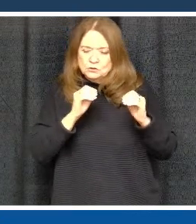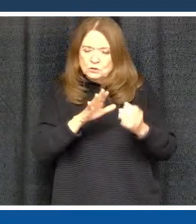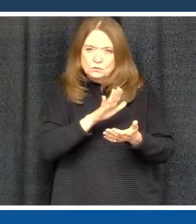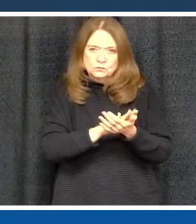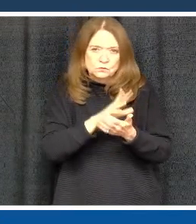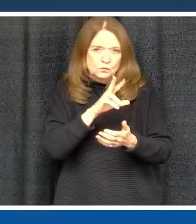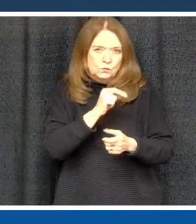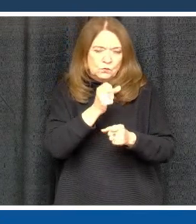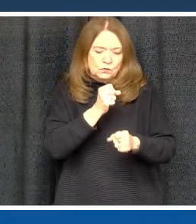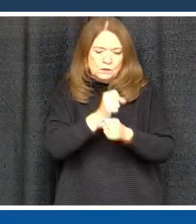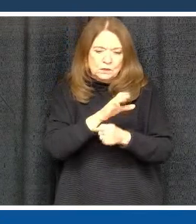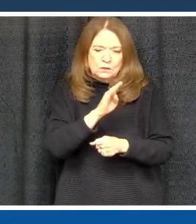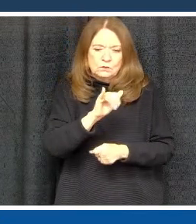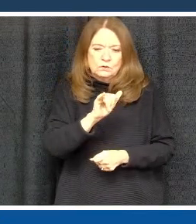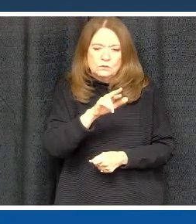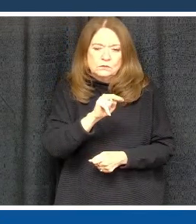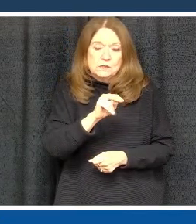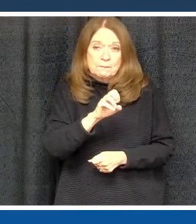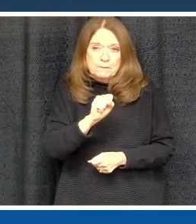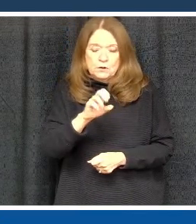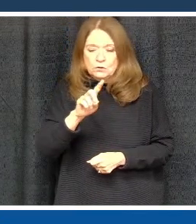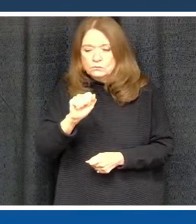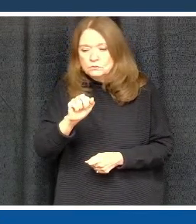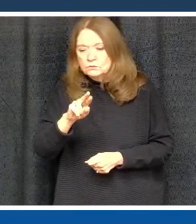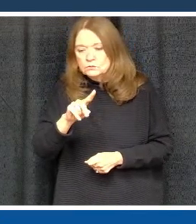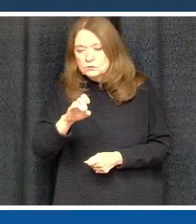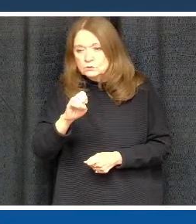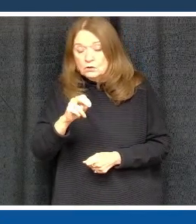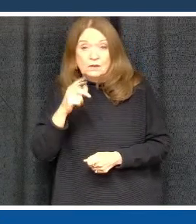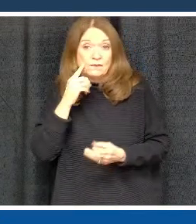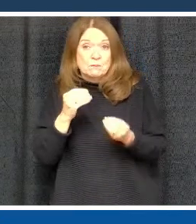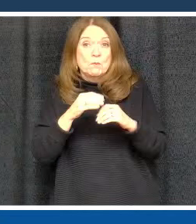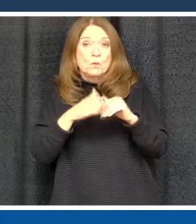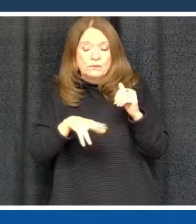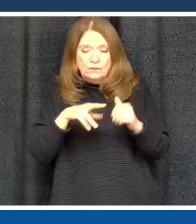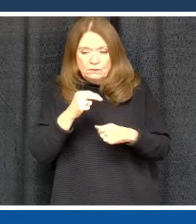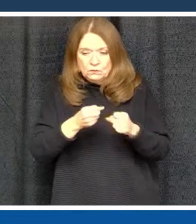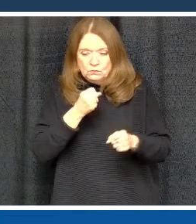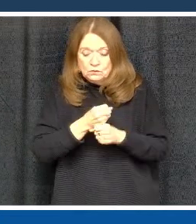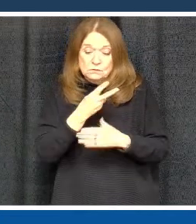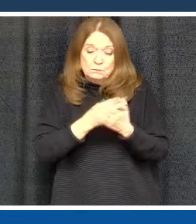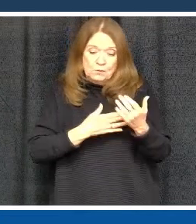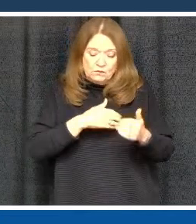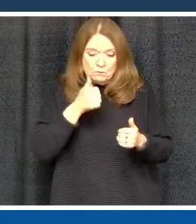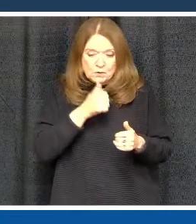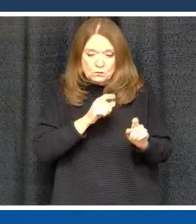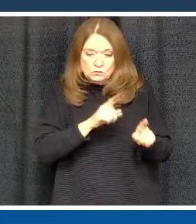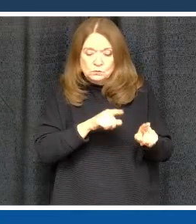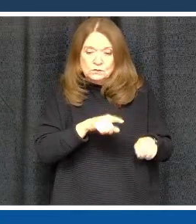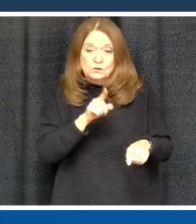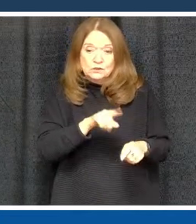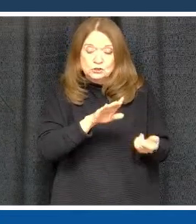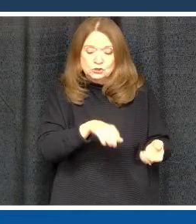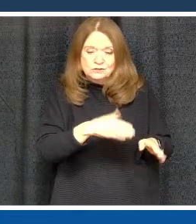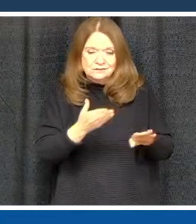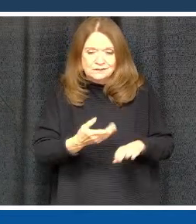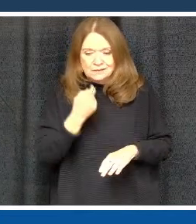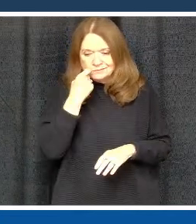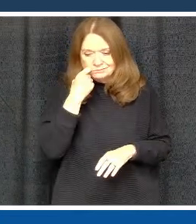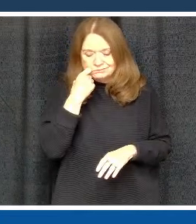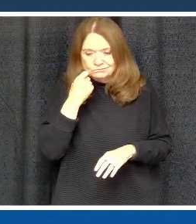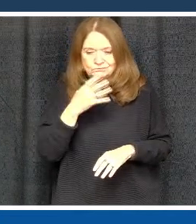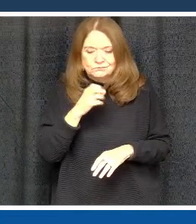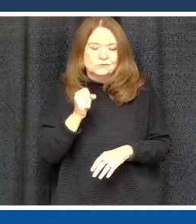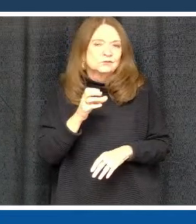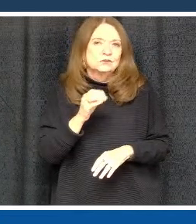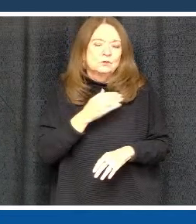there at Burns Darden, 30 years plus, I think. And both of my girls went there, and she died here just recently.